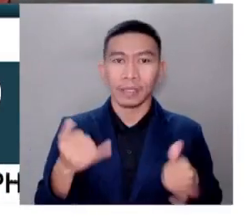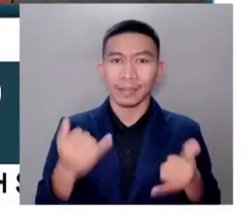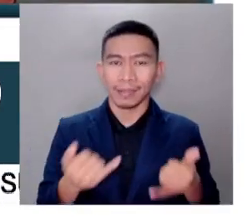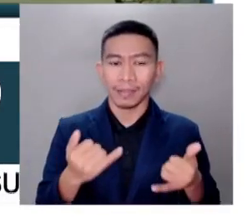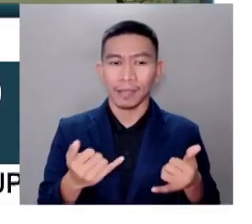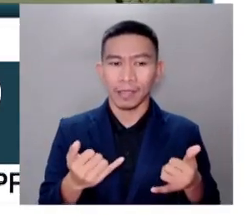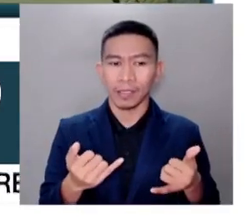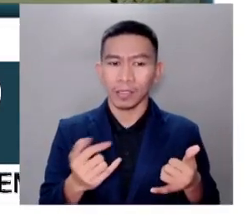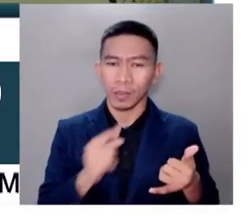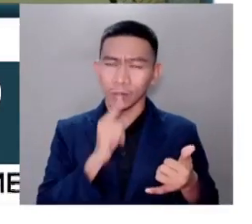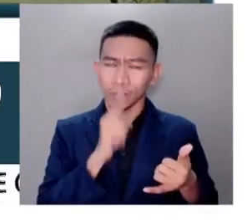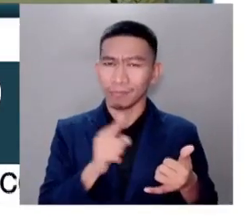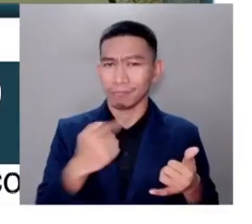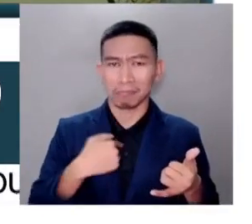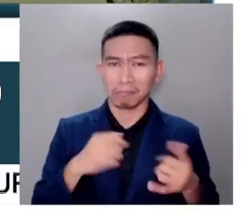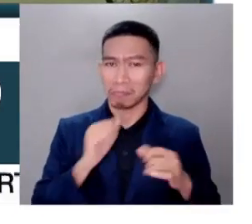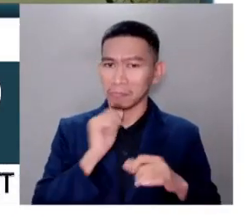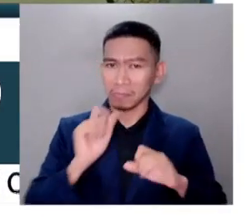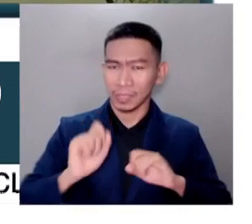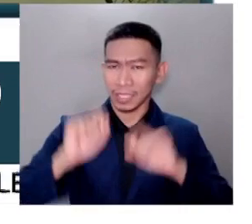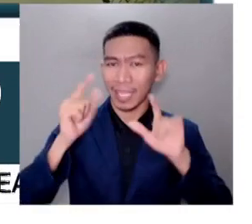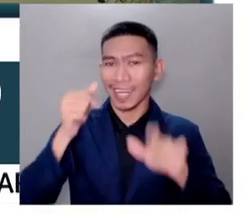not actually surprising. Let's remember when